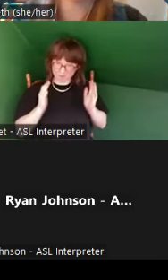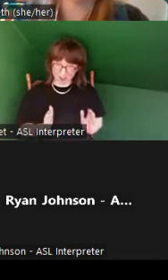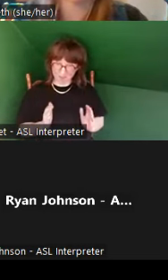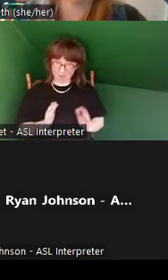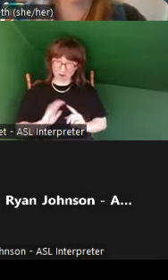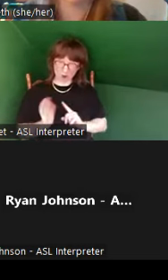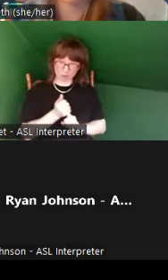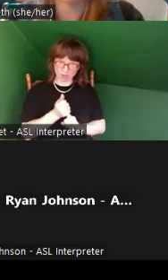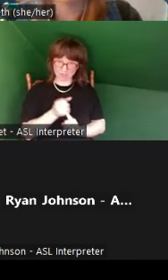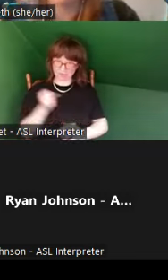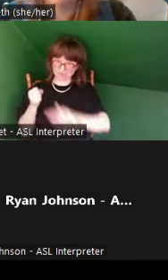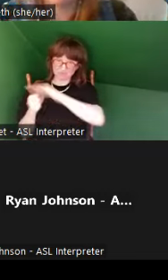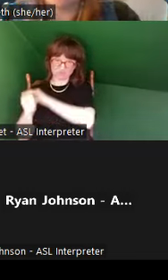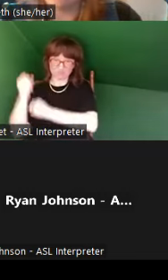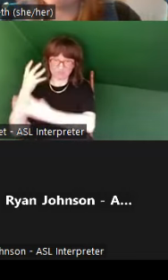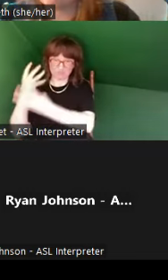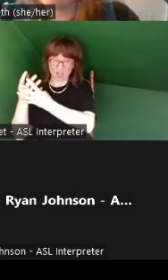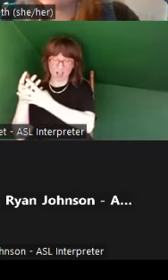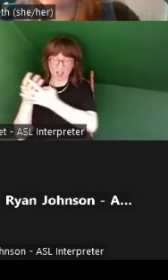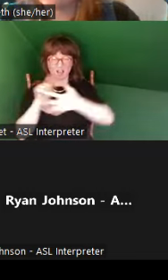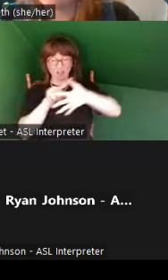of violence against their abuser.